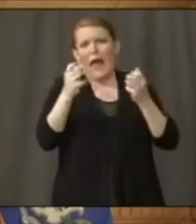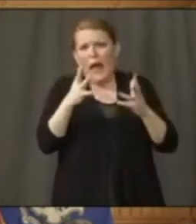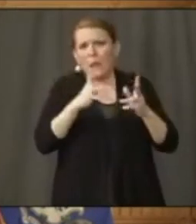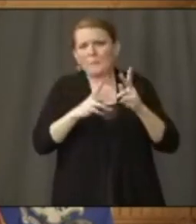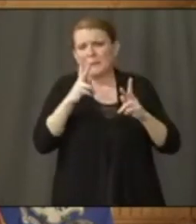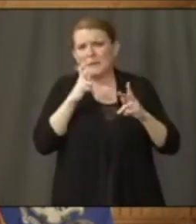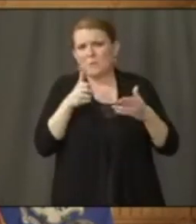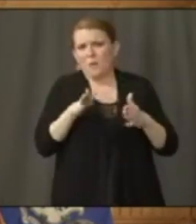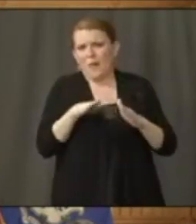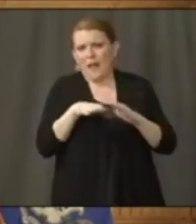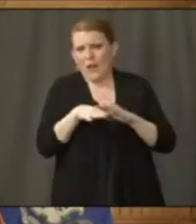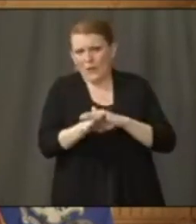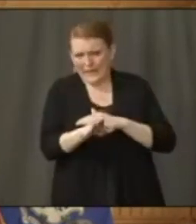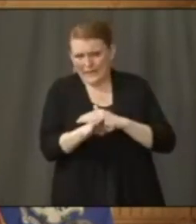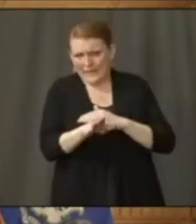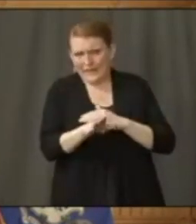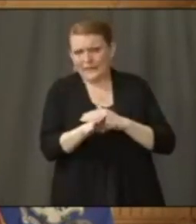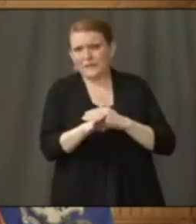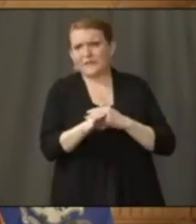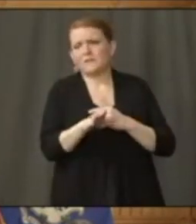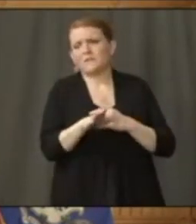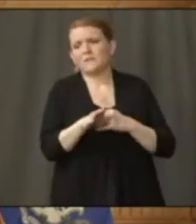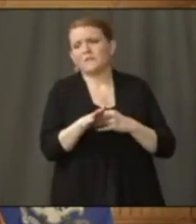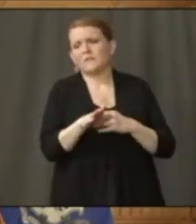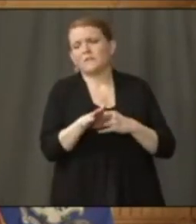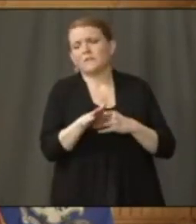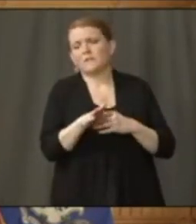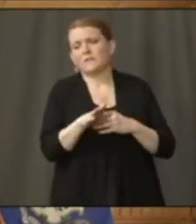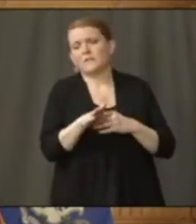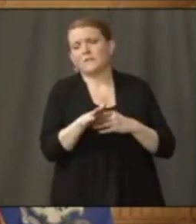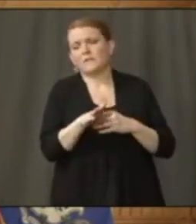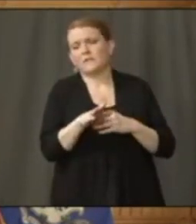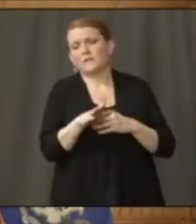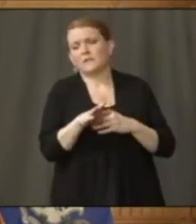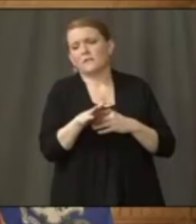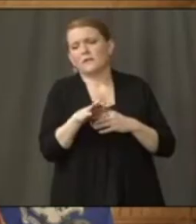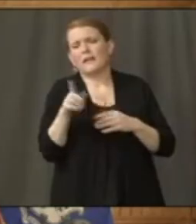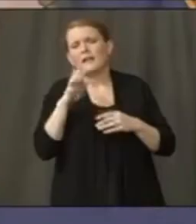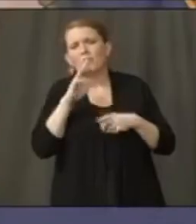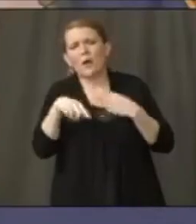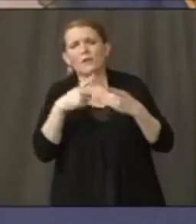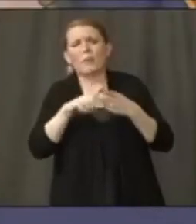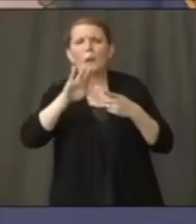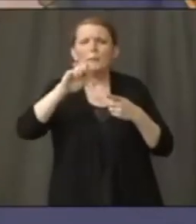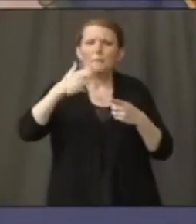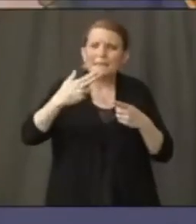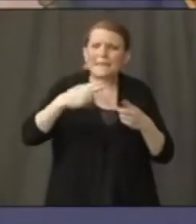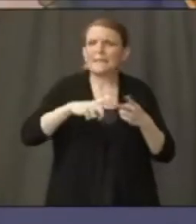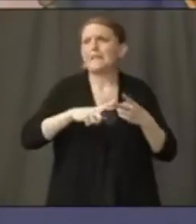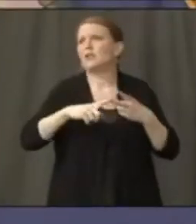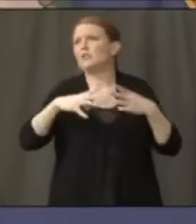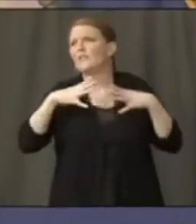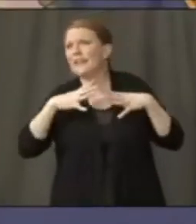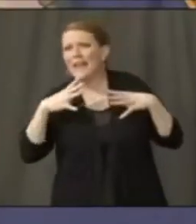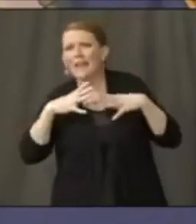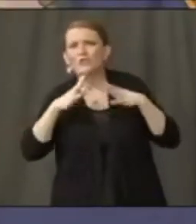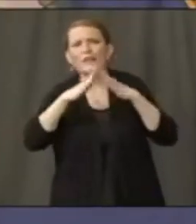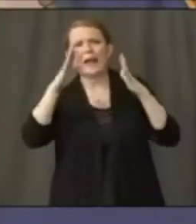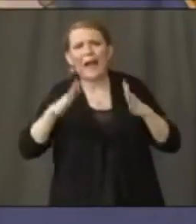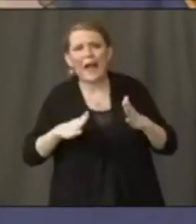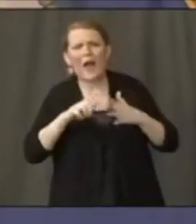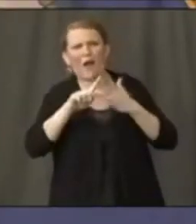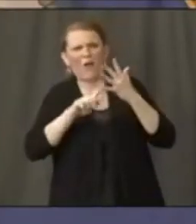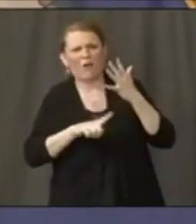And if so, what would that hinge on? Well, it wouldn't be phase one. We'd look at it for later on.